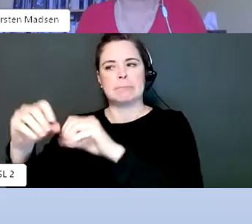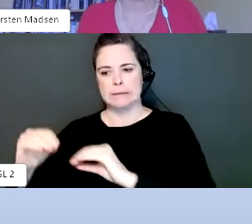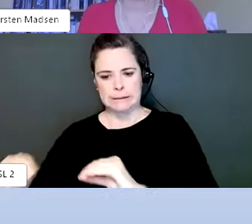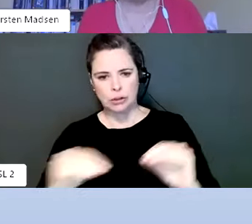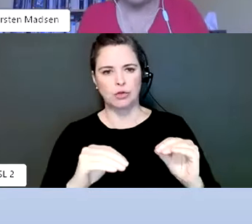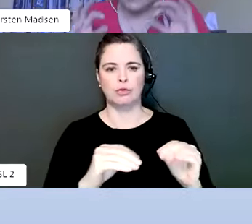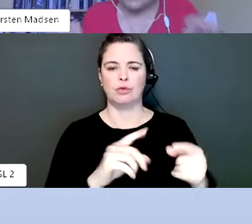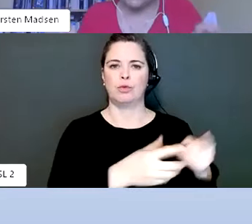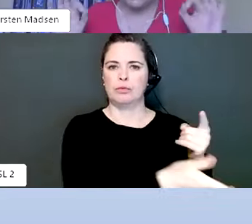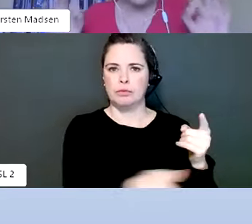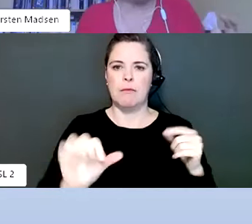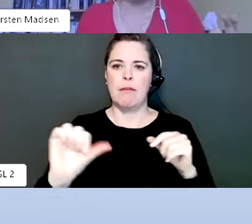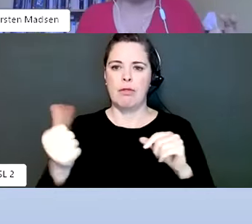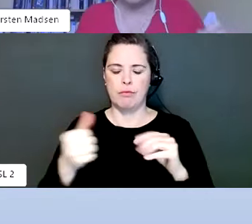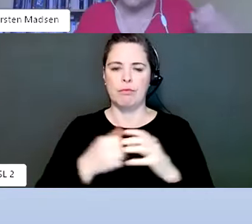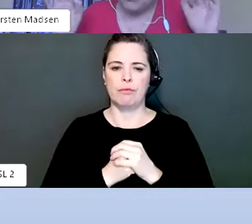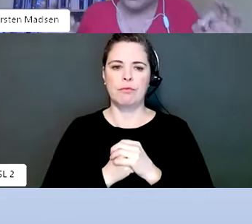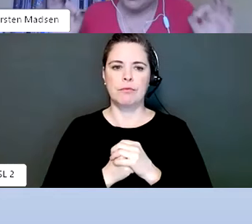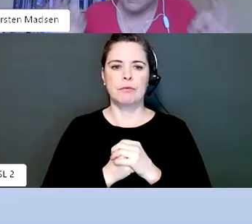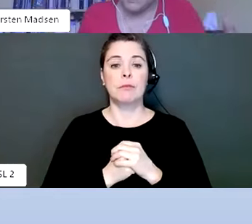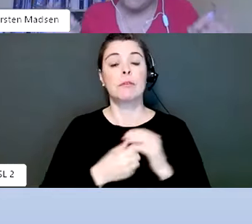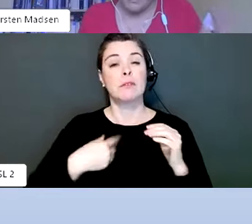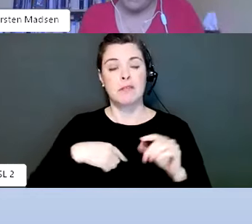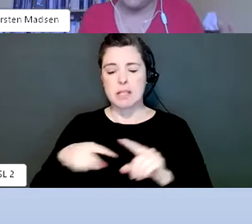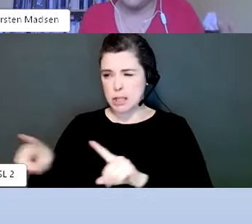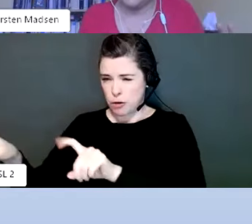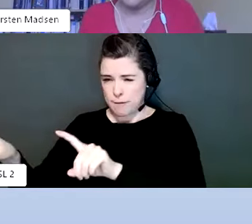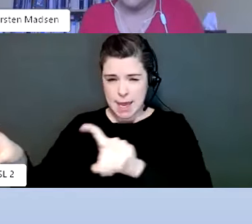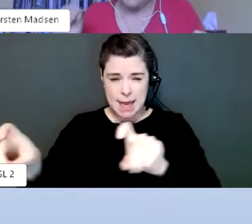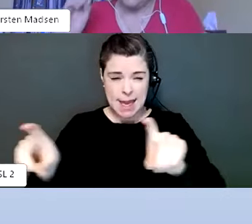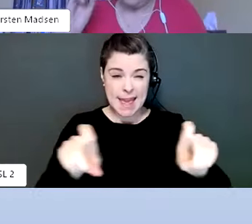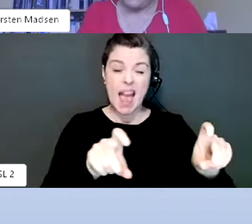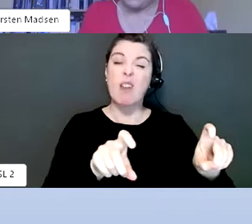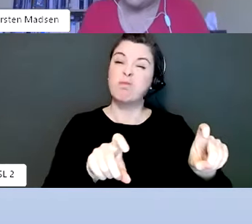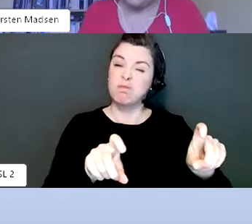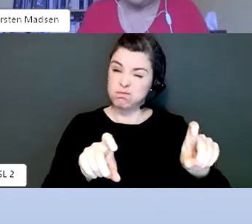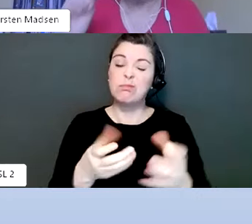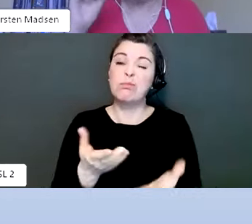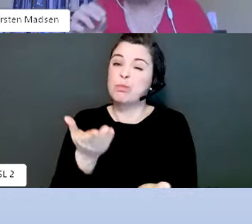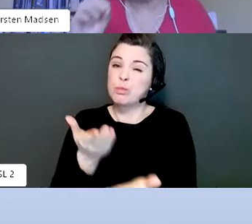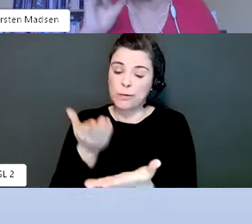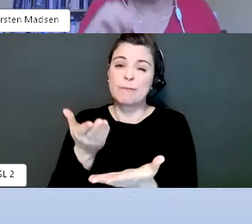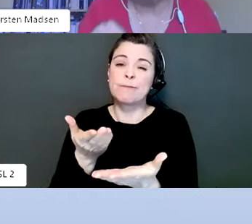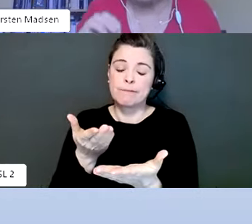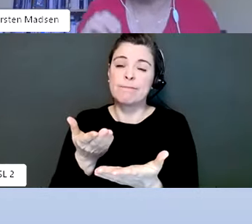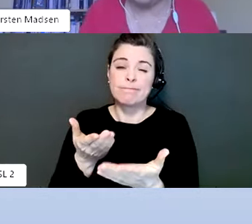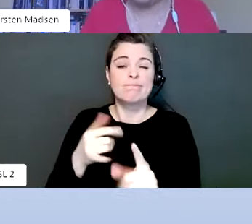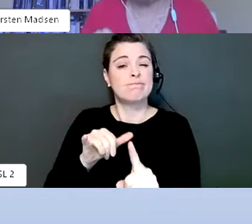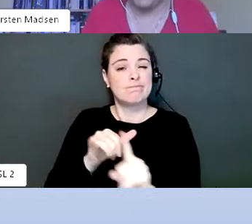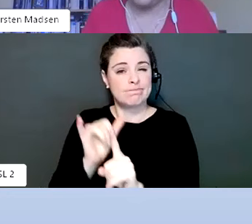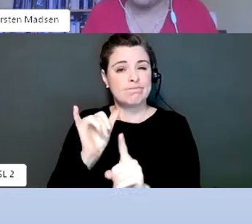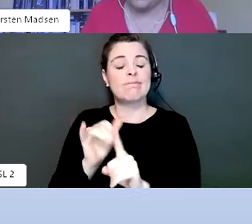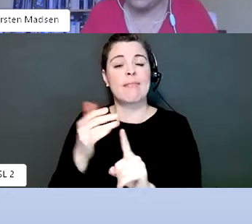survey clearly showed that bullying behavior happens. But it's important to address